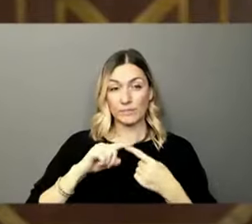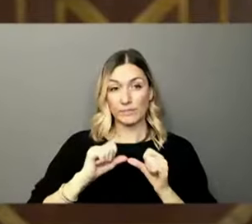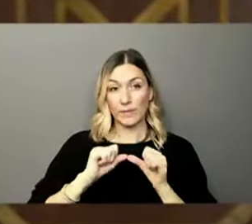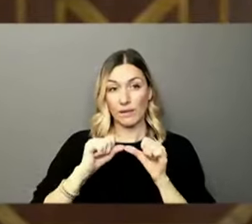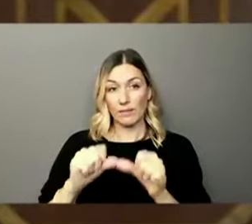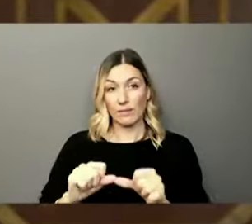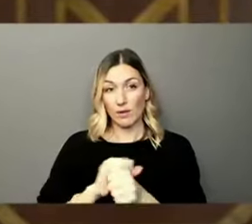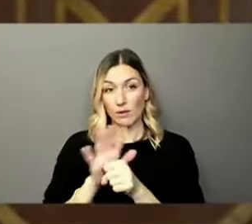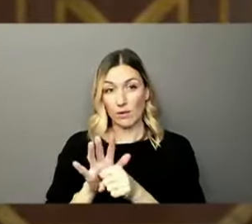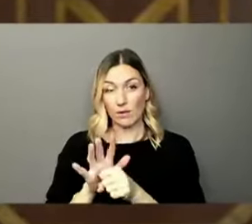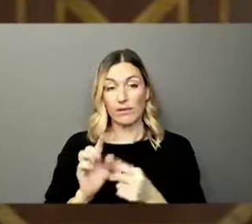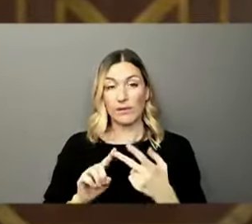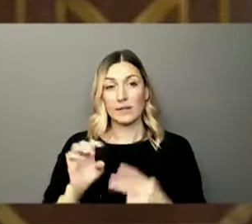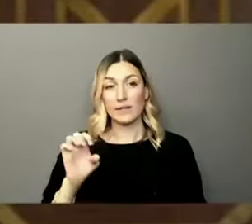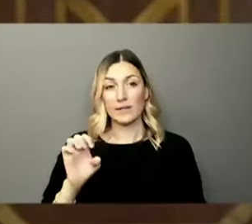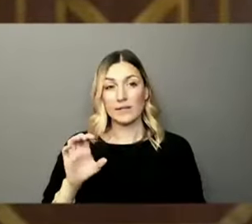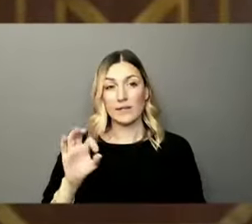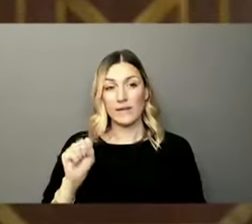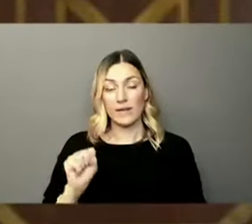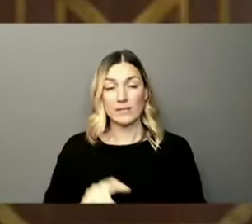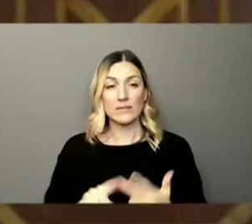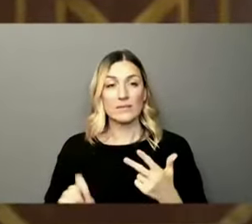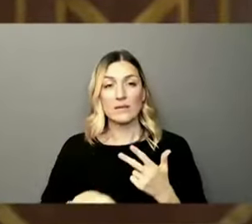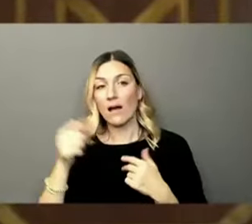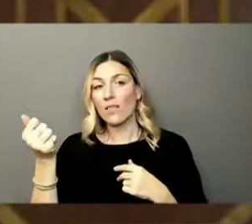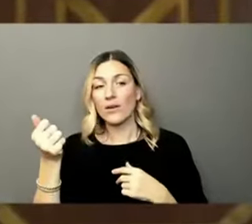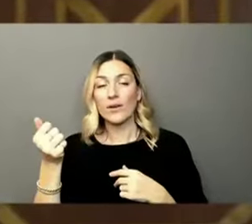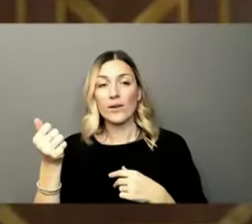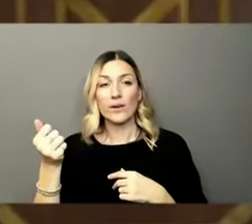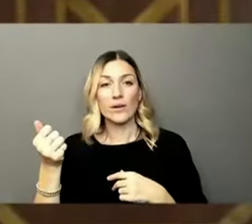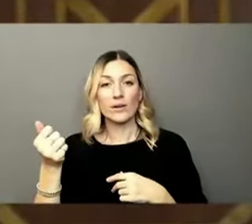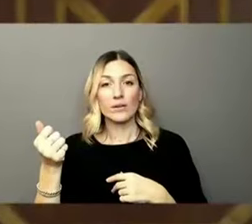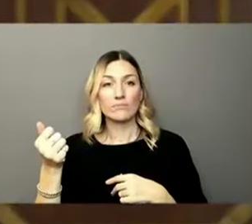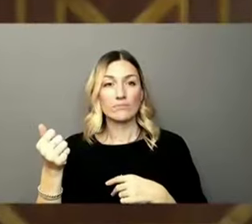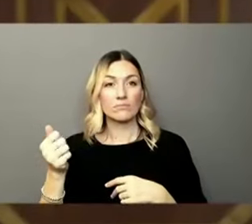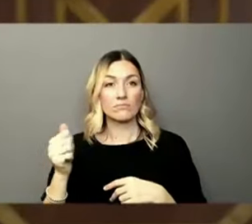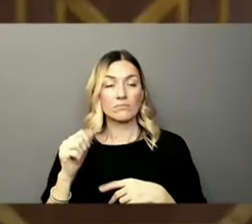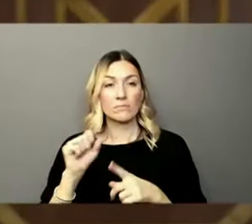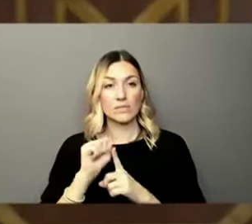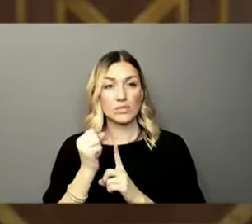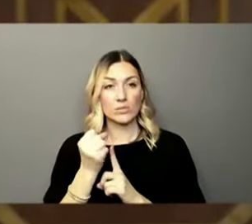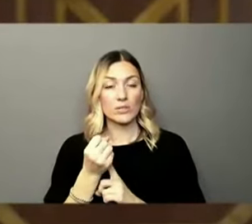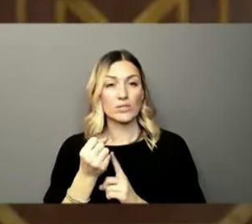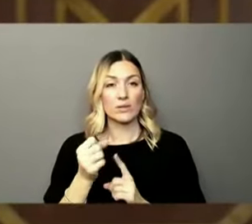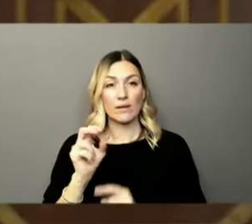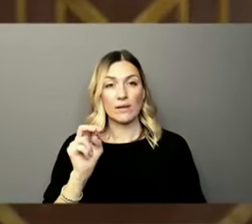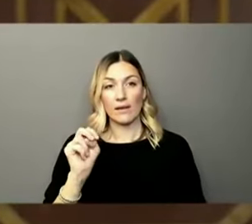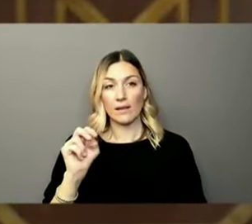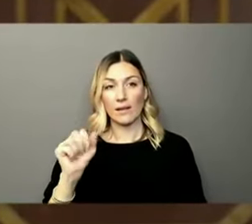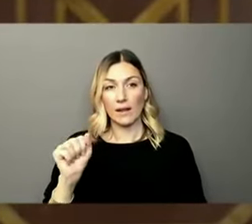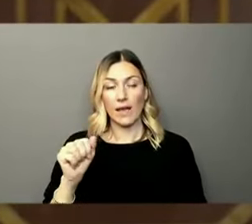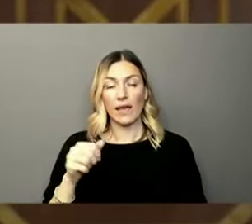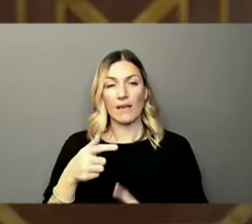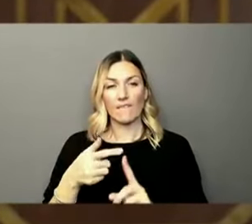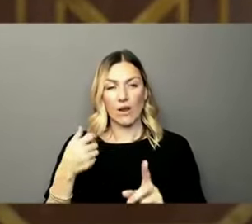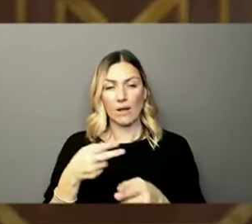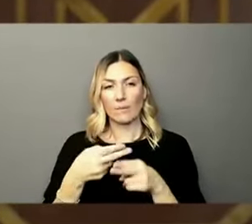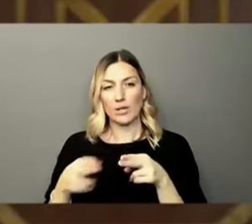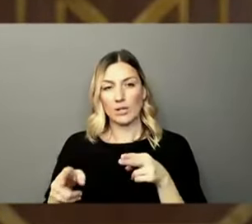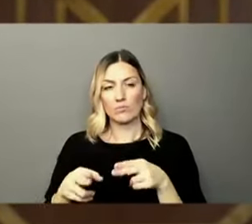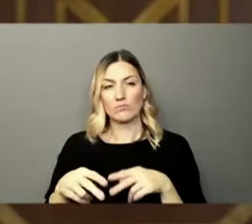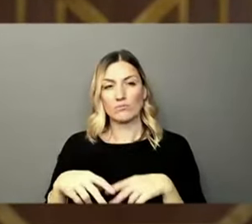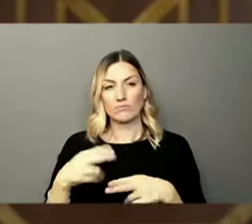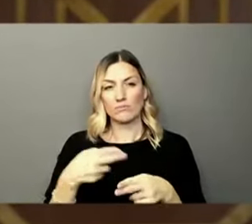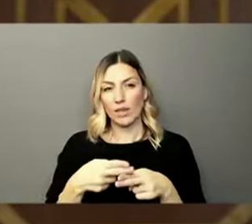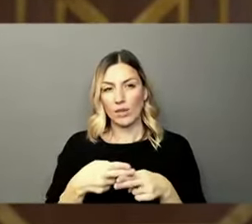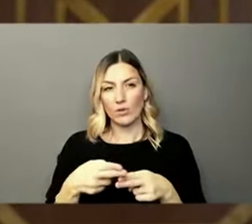includes MECFS, and other, another basket of conditions that are, you know, emanate from acute infections. And had we connected